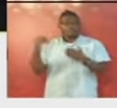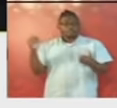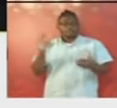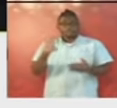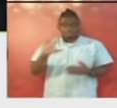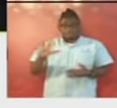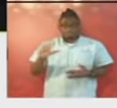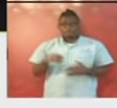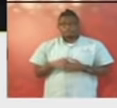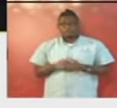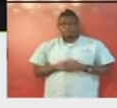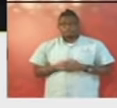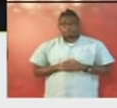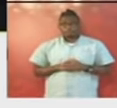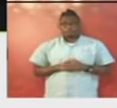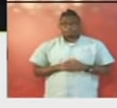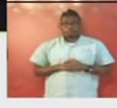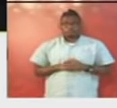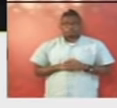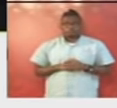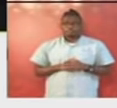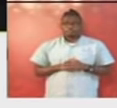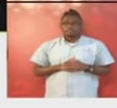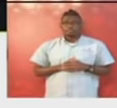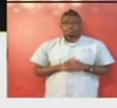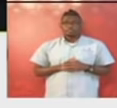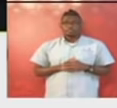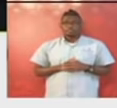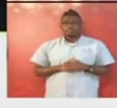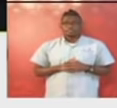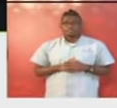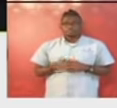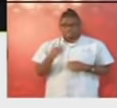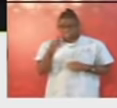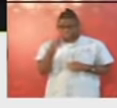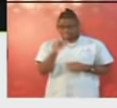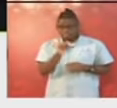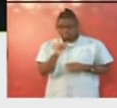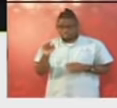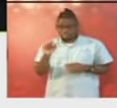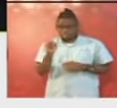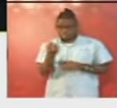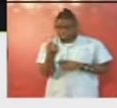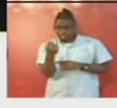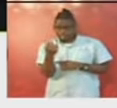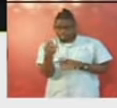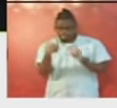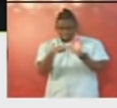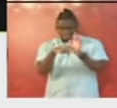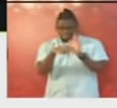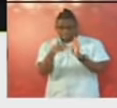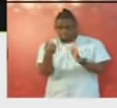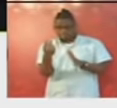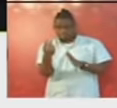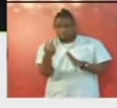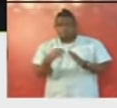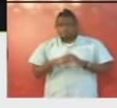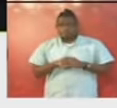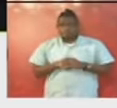from the line where the 0 is, you see minus 12. That shows that the index was reduced by 12 points